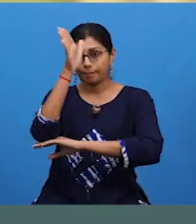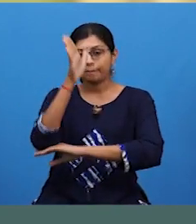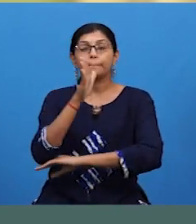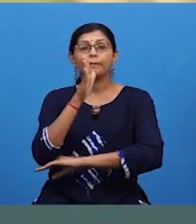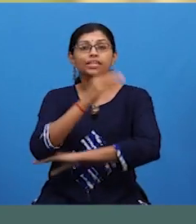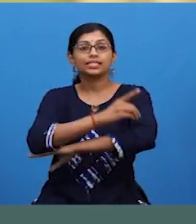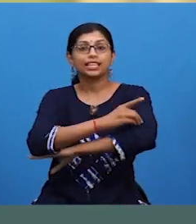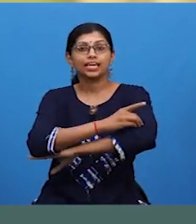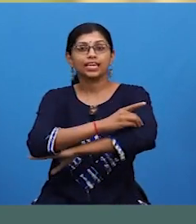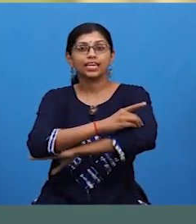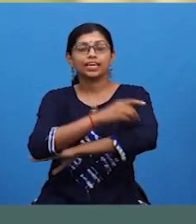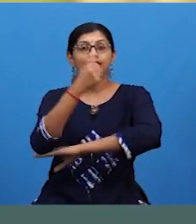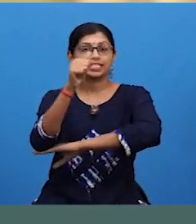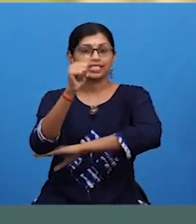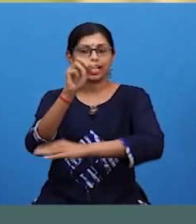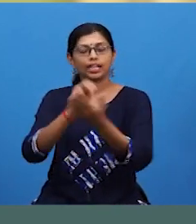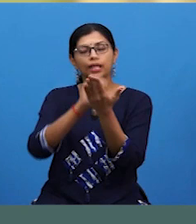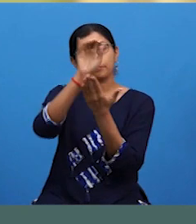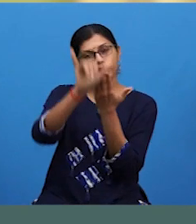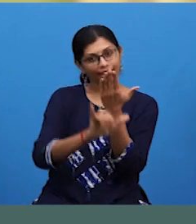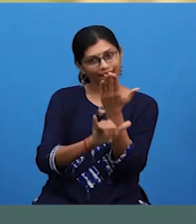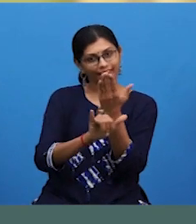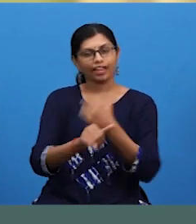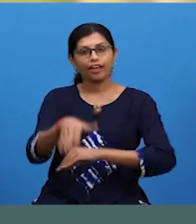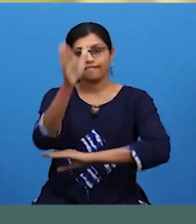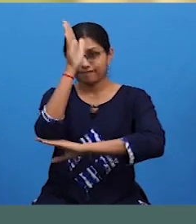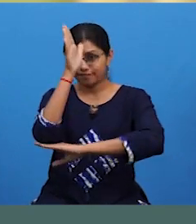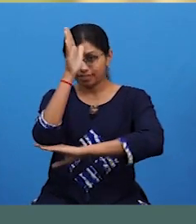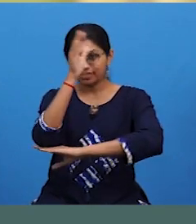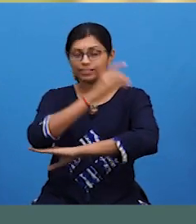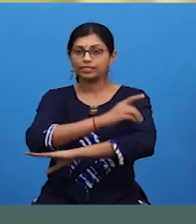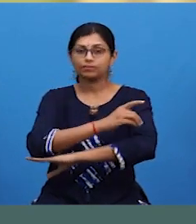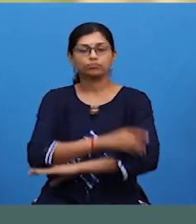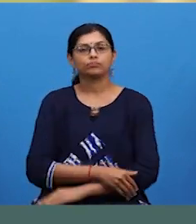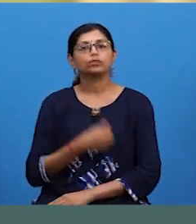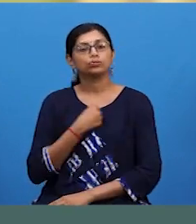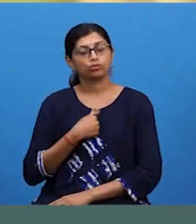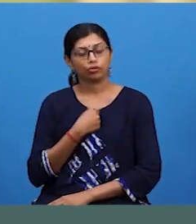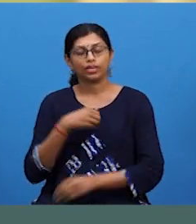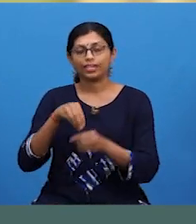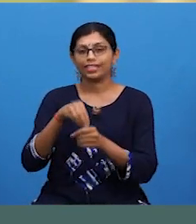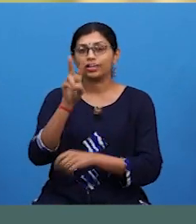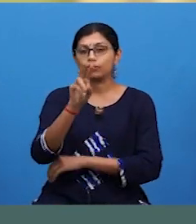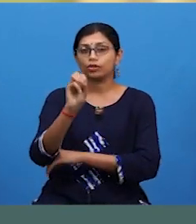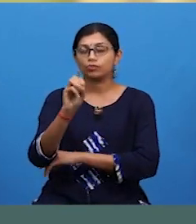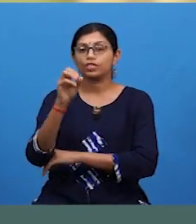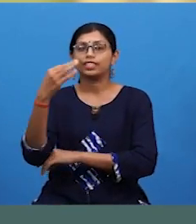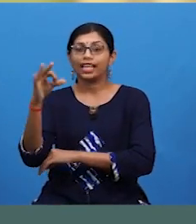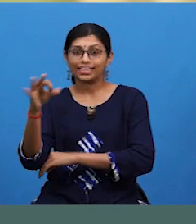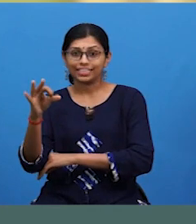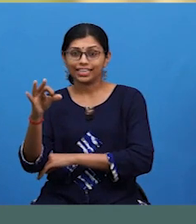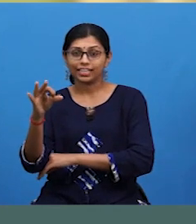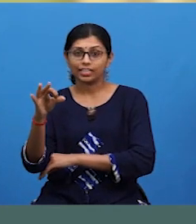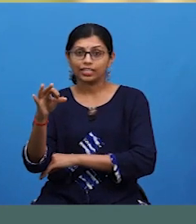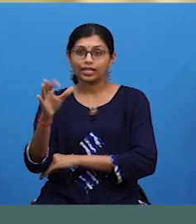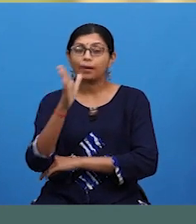was celebrated on the 10th May, while in 2019, it was